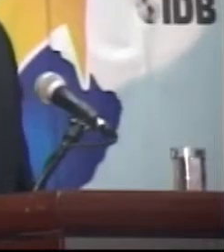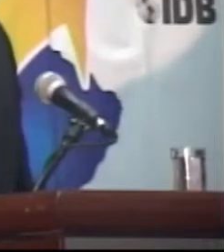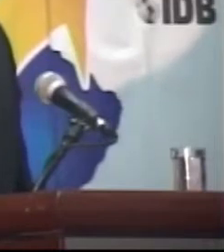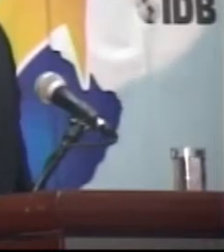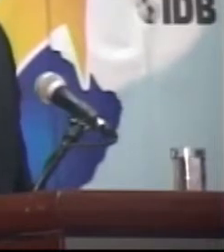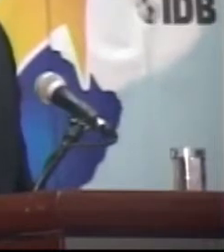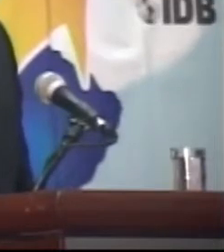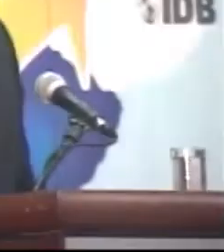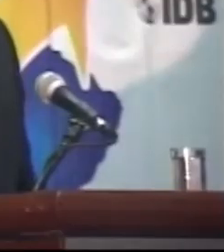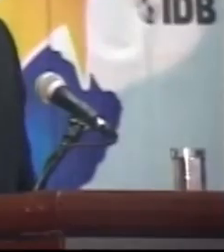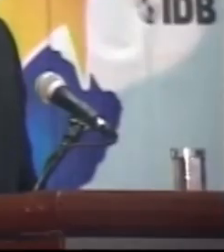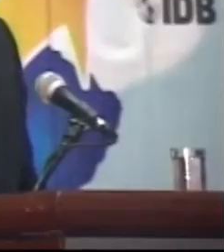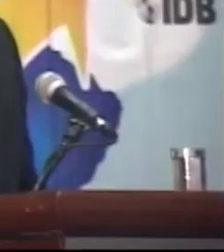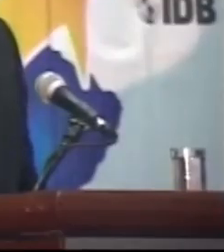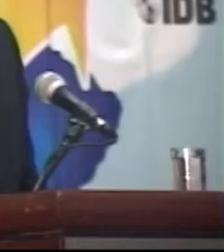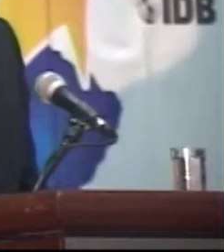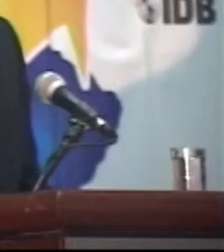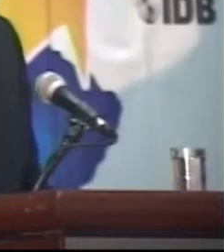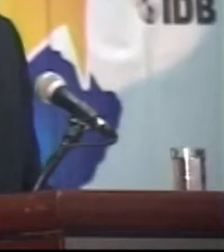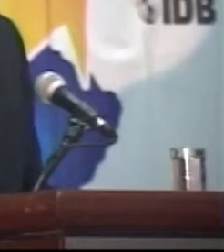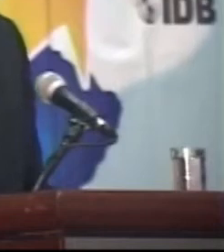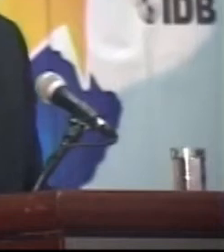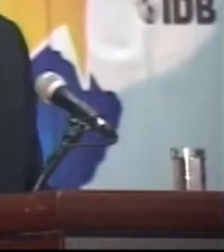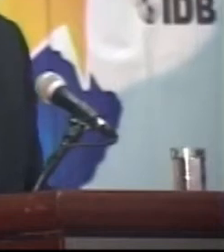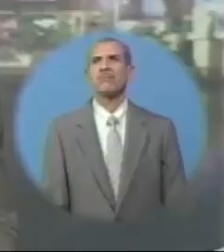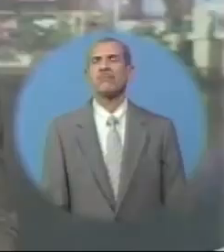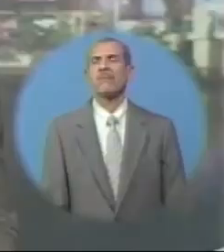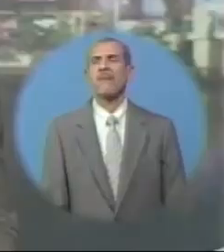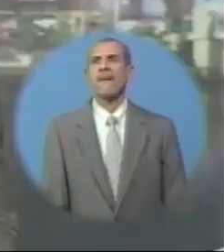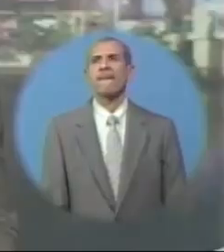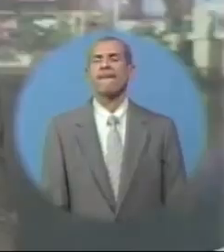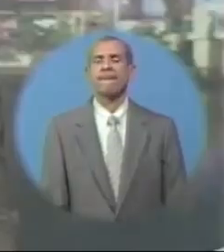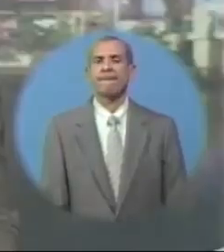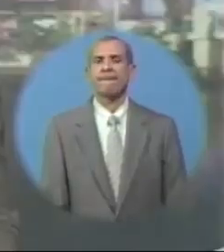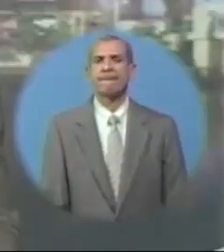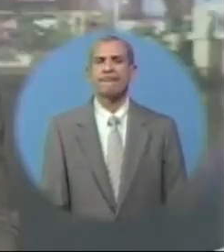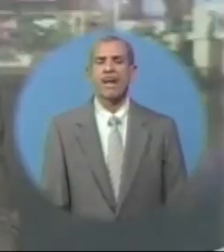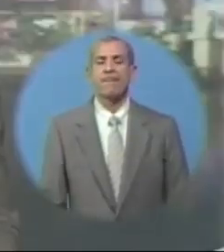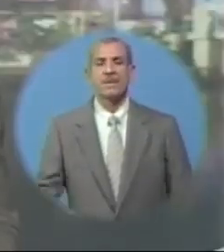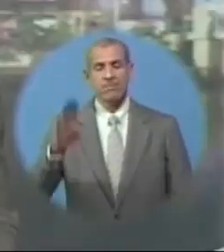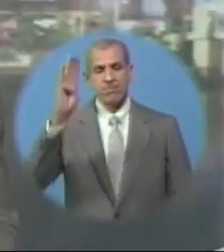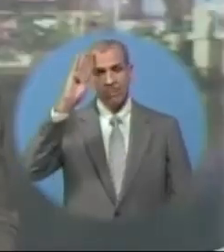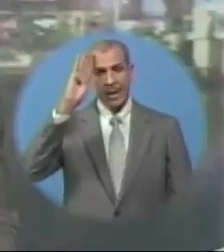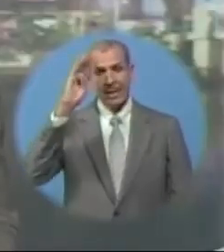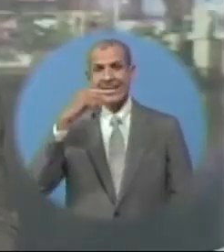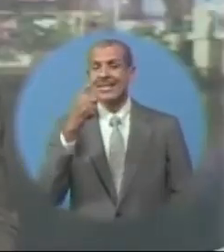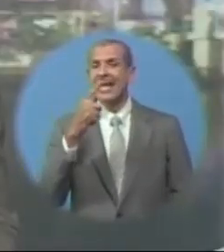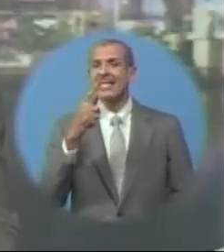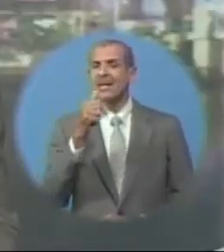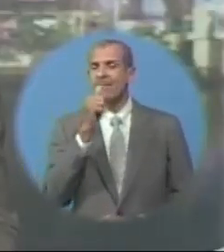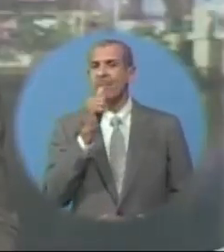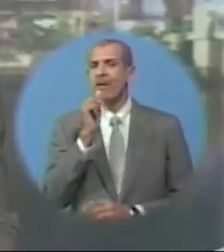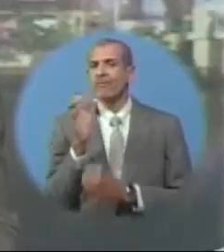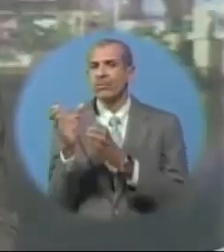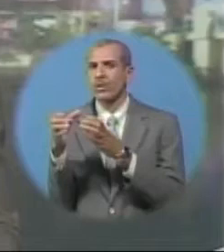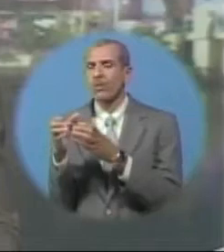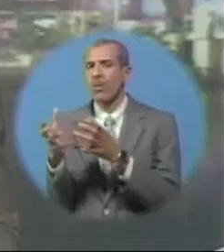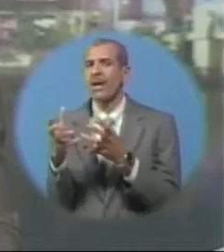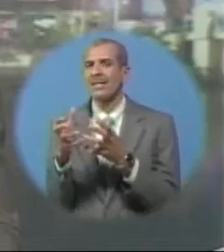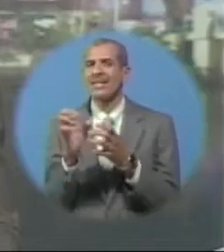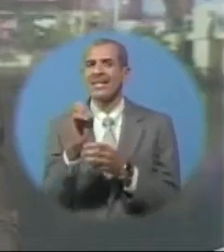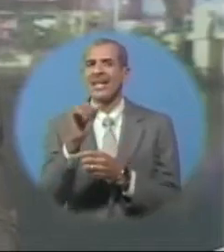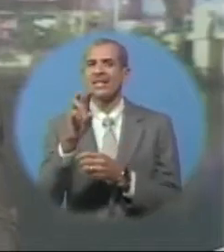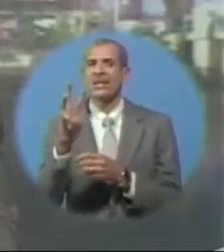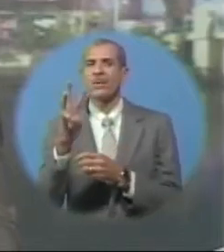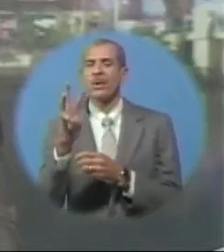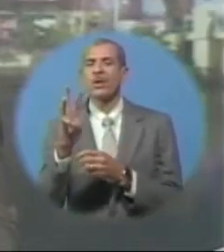We see clarity around the classification of goods. Mr. Branker says the private sector also wants the